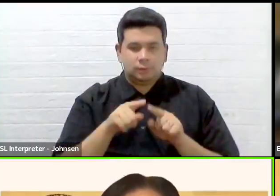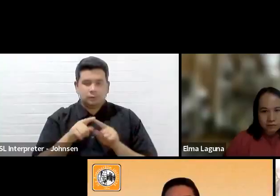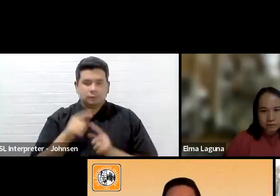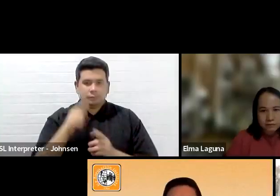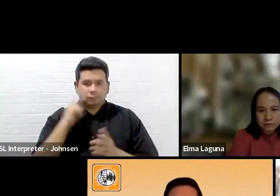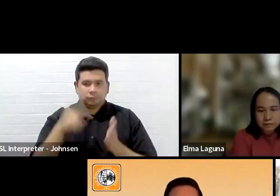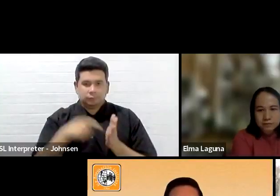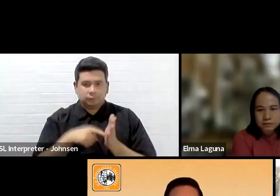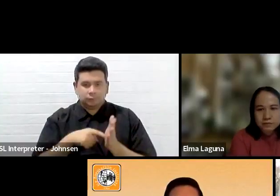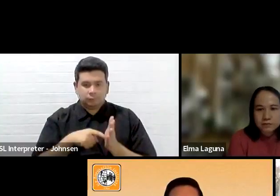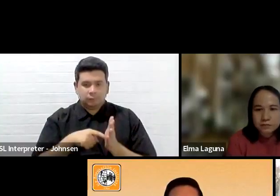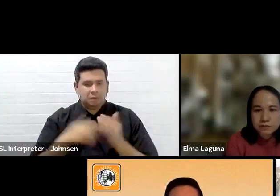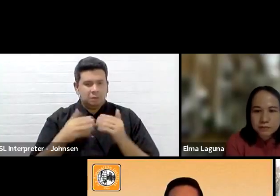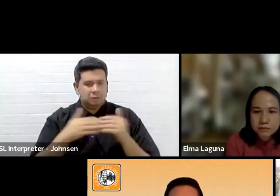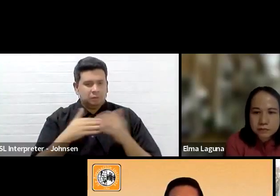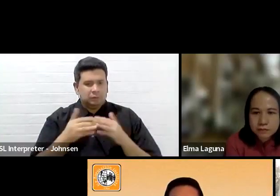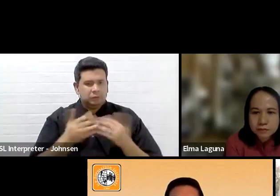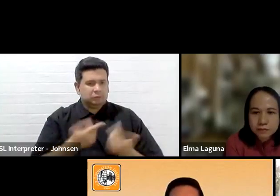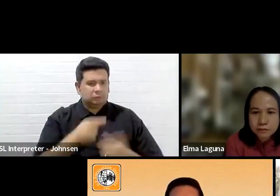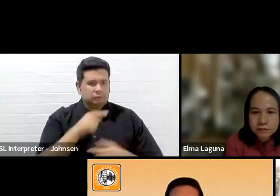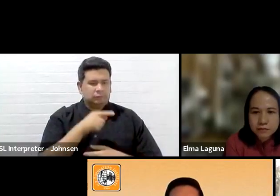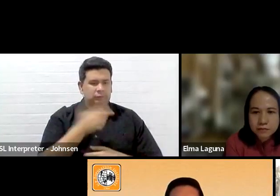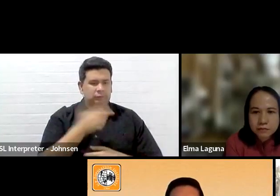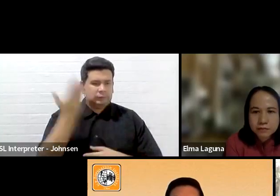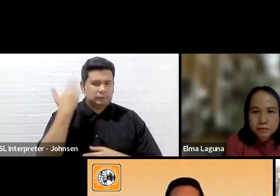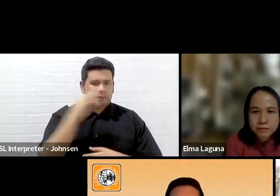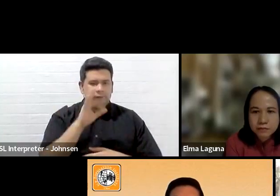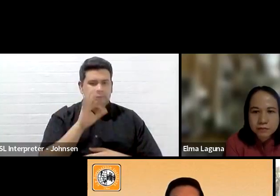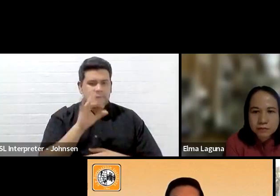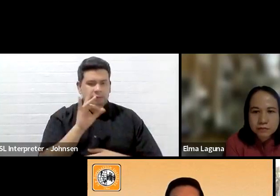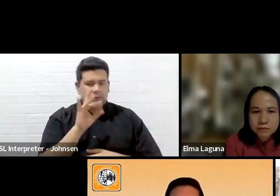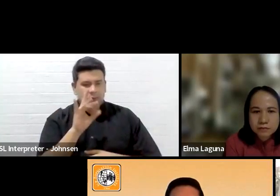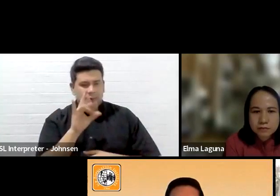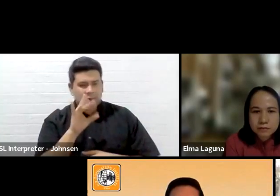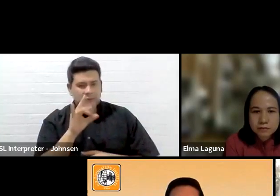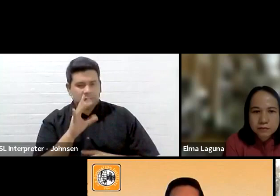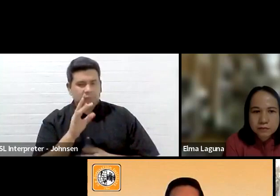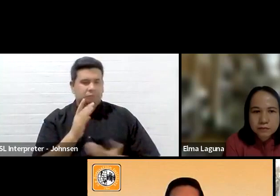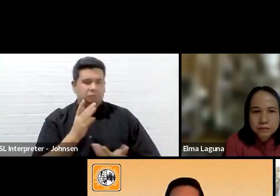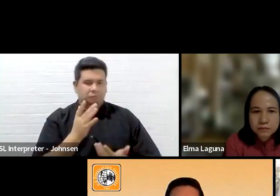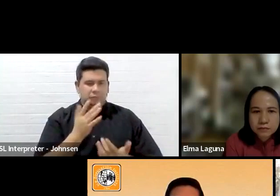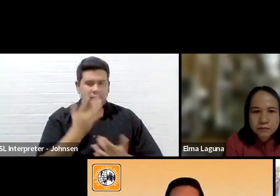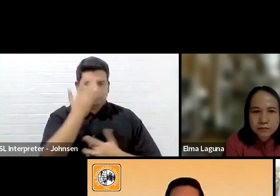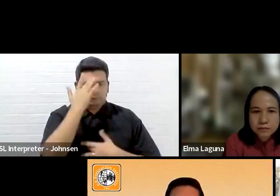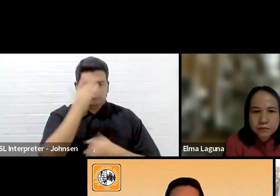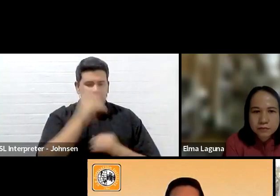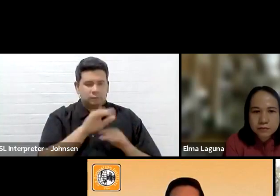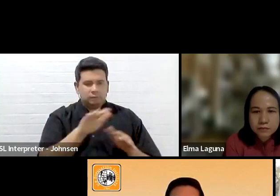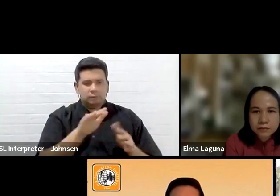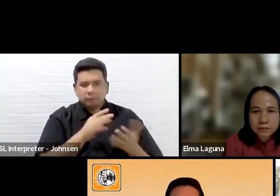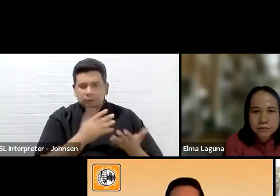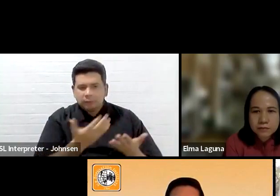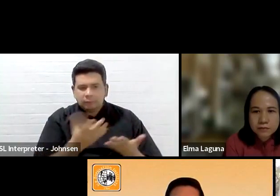of the data in the 1918 census, the deaths,